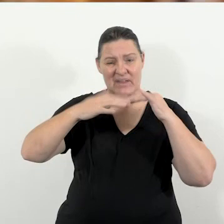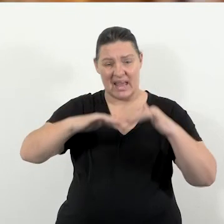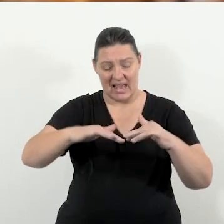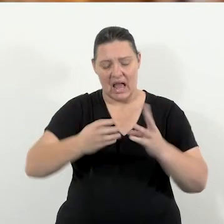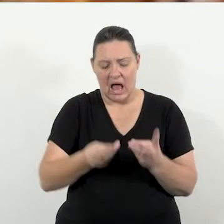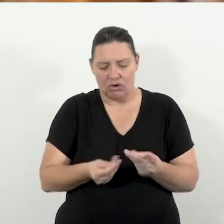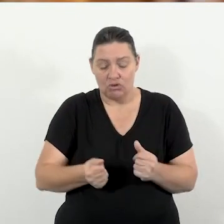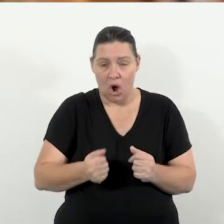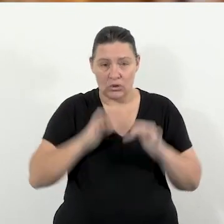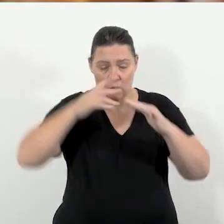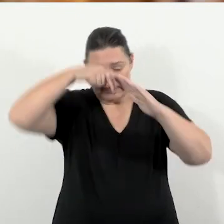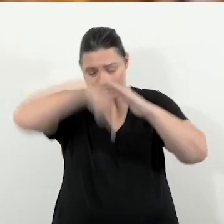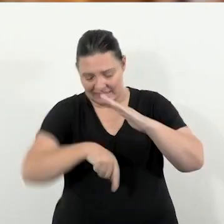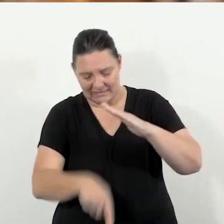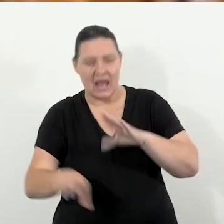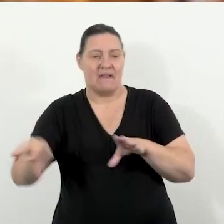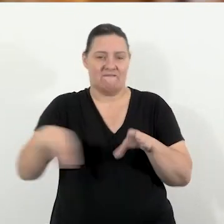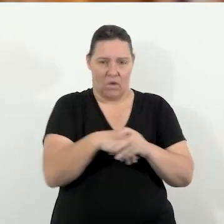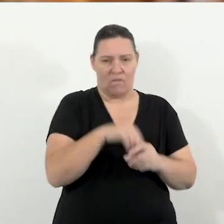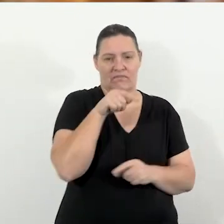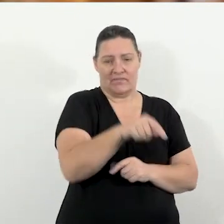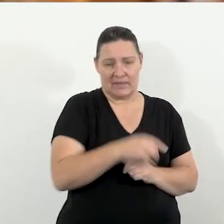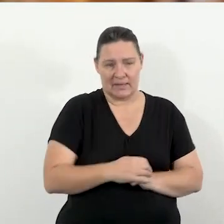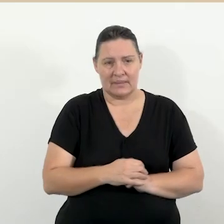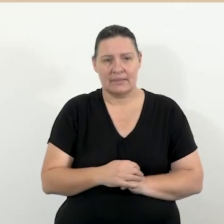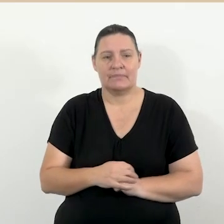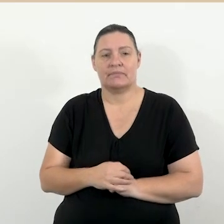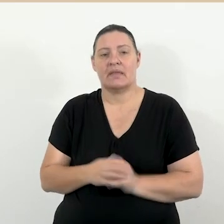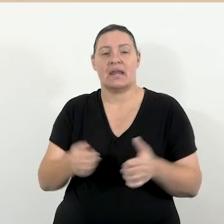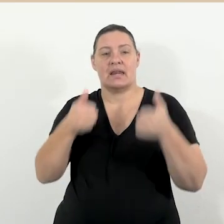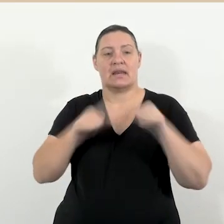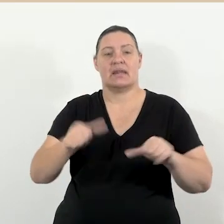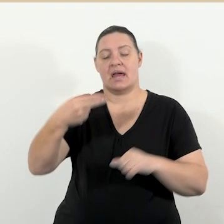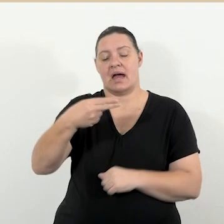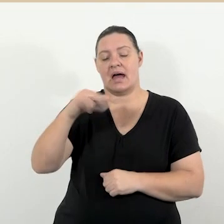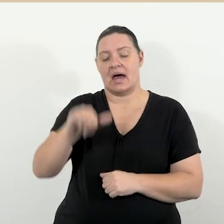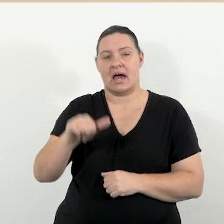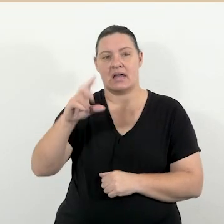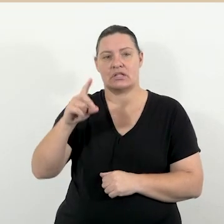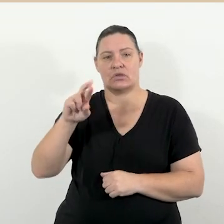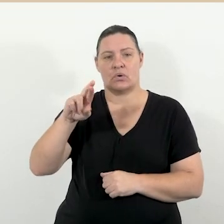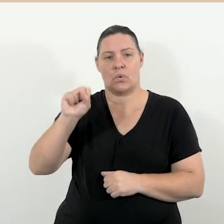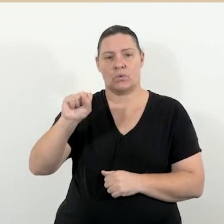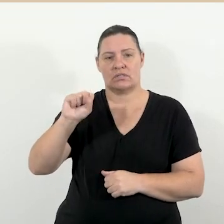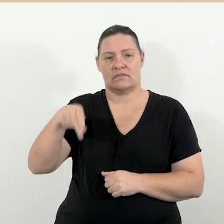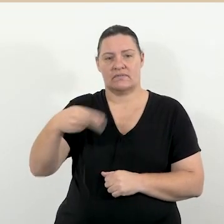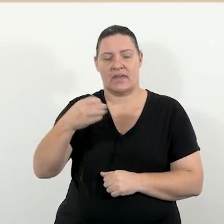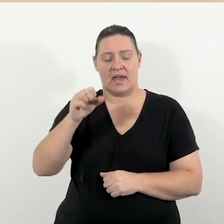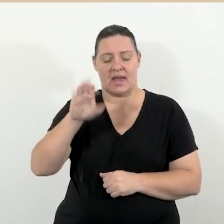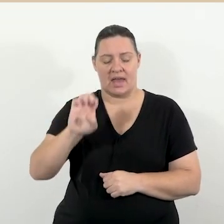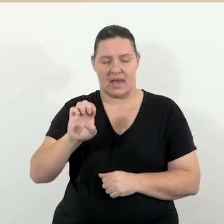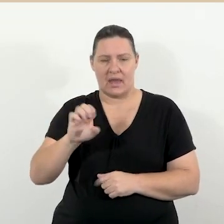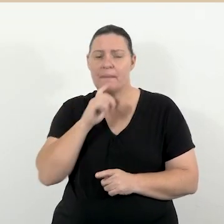ocean, is also part of the lithosphere. Then we move on to the next sphere, which is the hydrosphere.